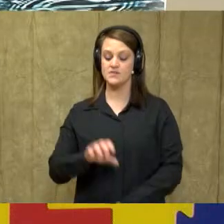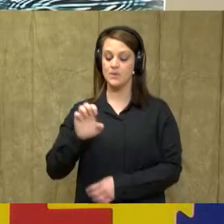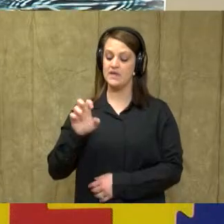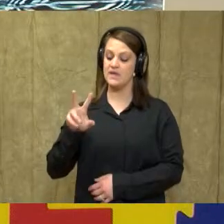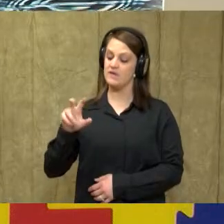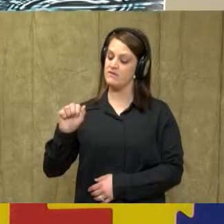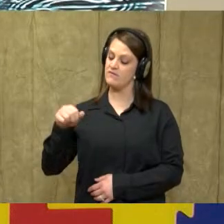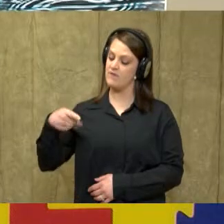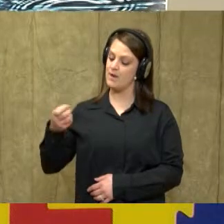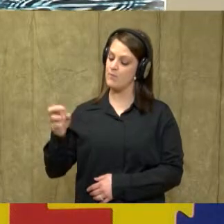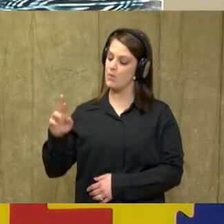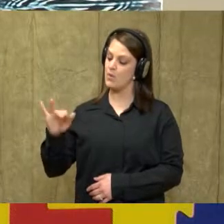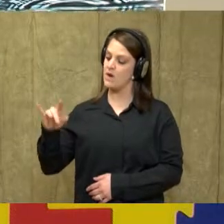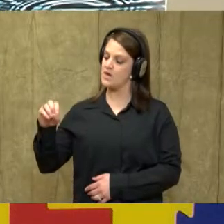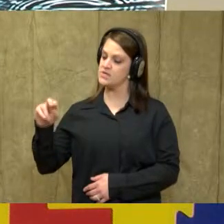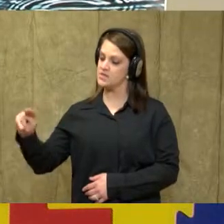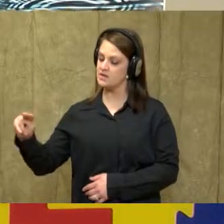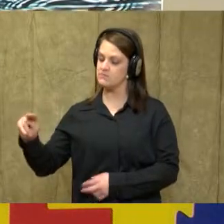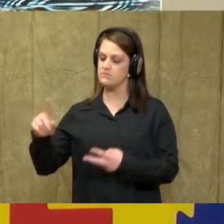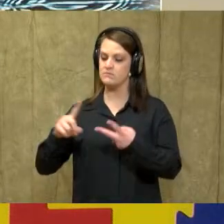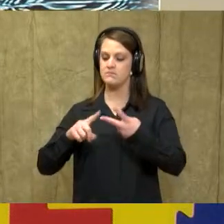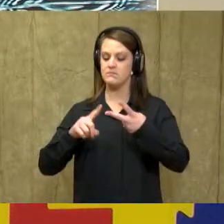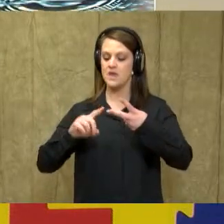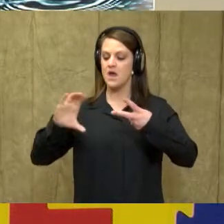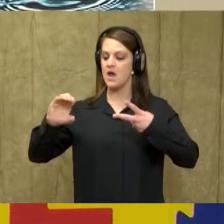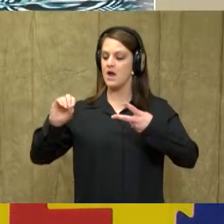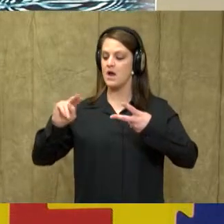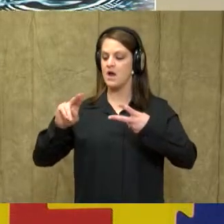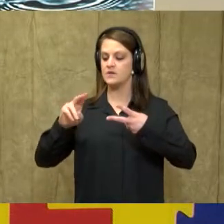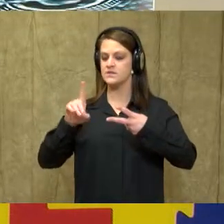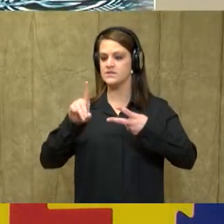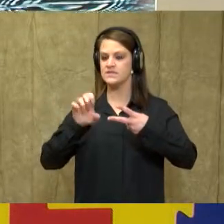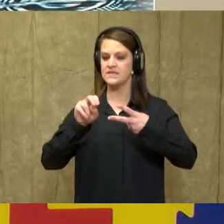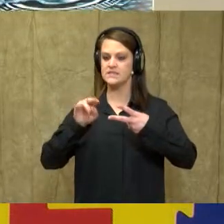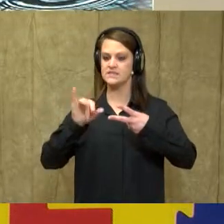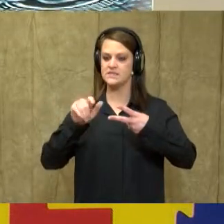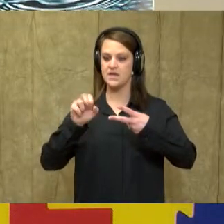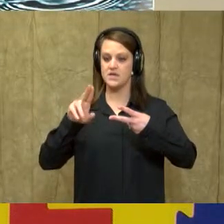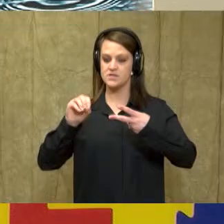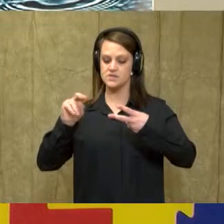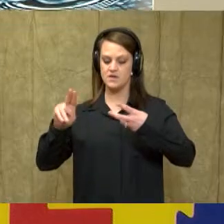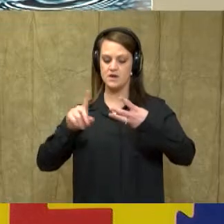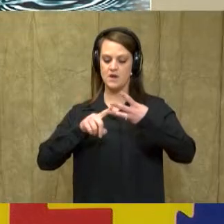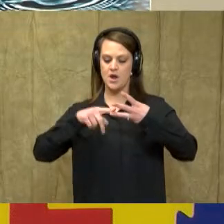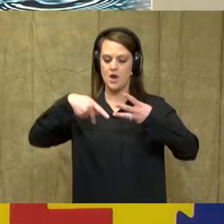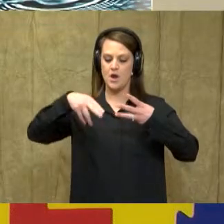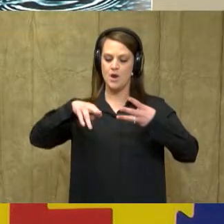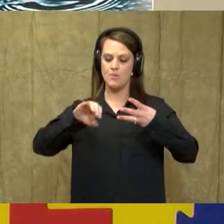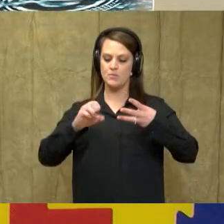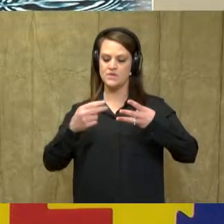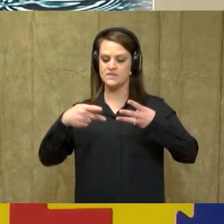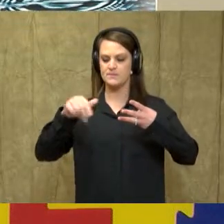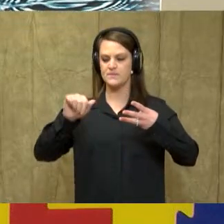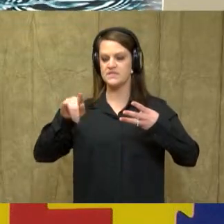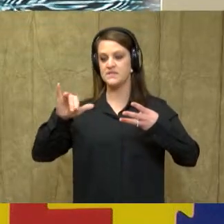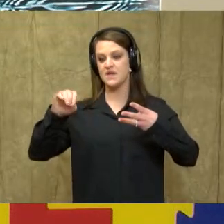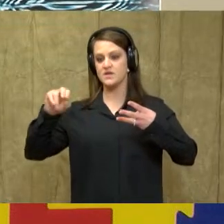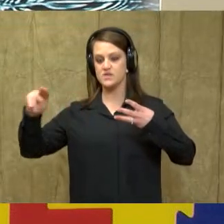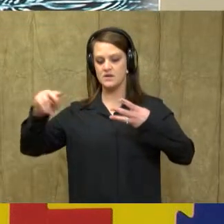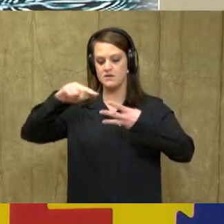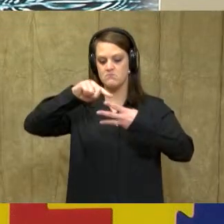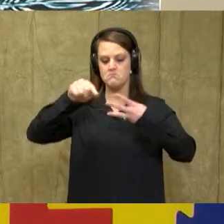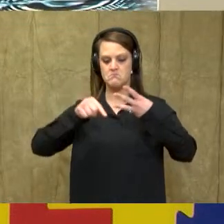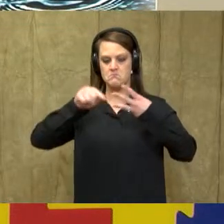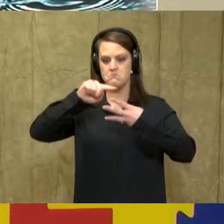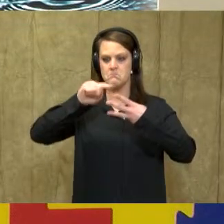Evaporation, condensation, and precipitation are the water cycle's 3 parts.